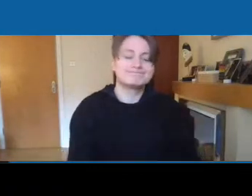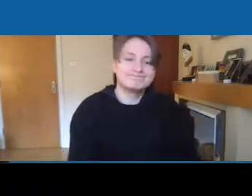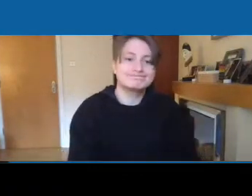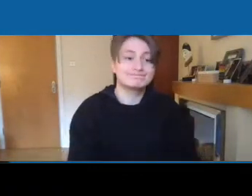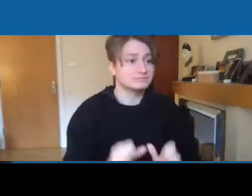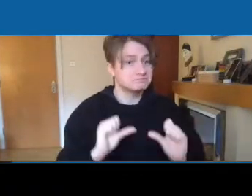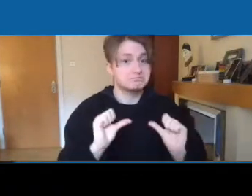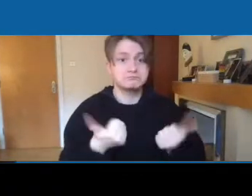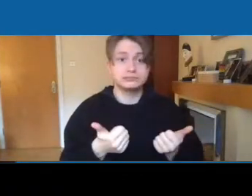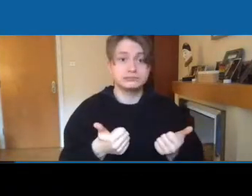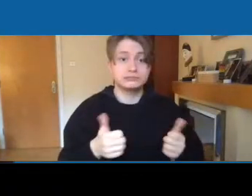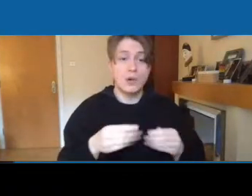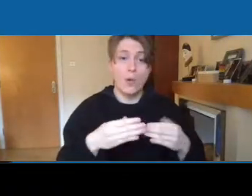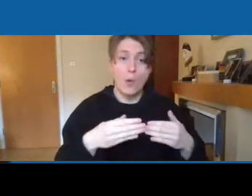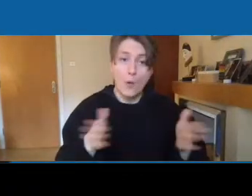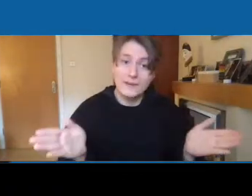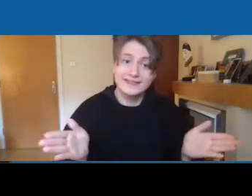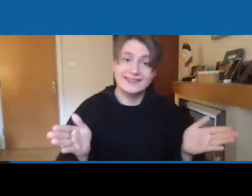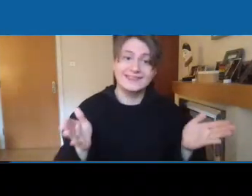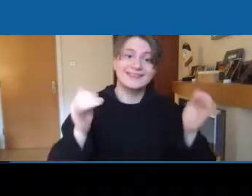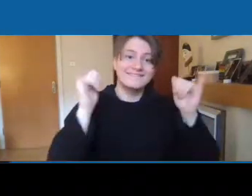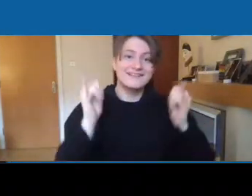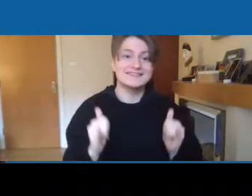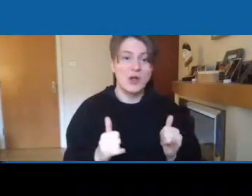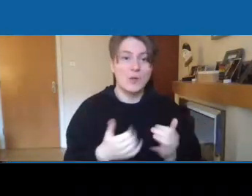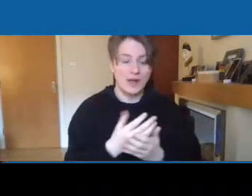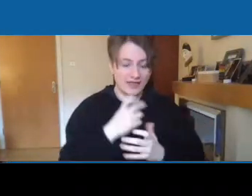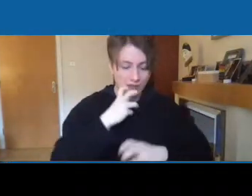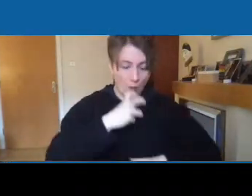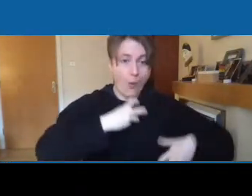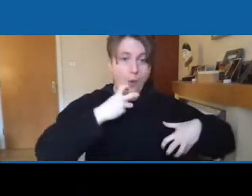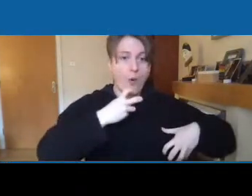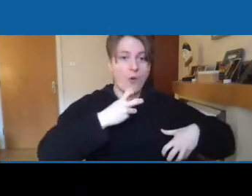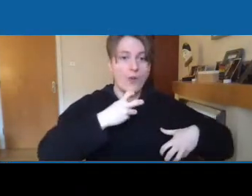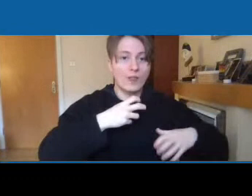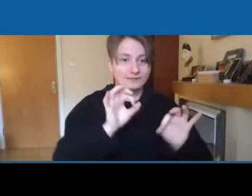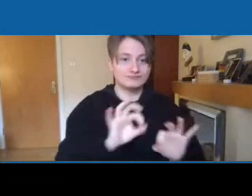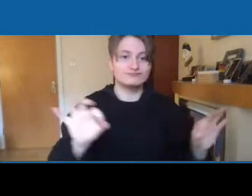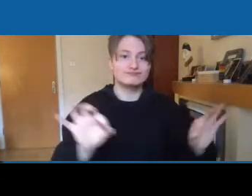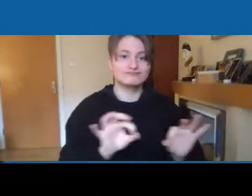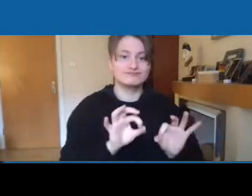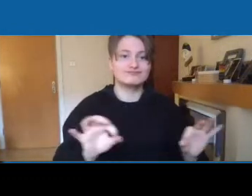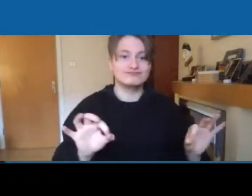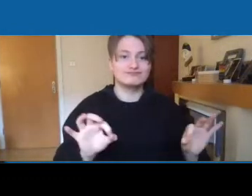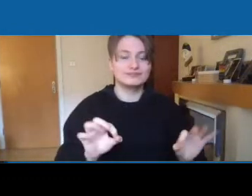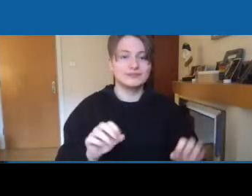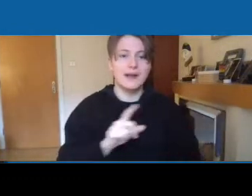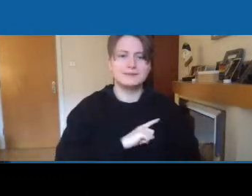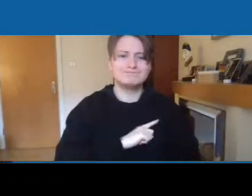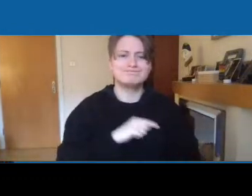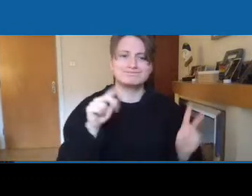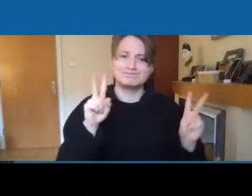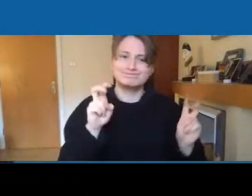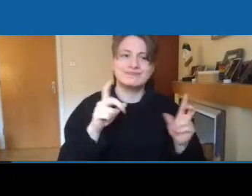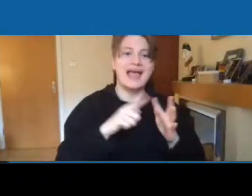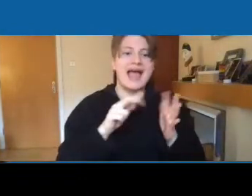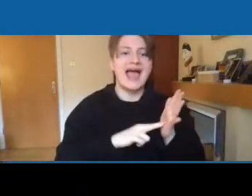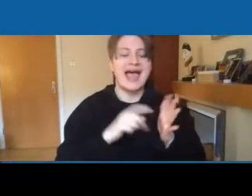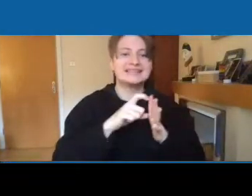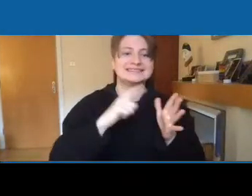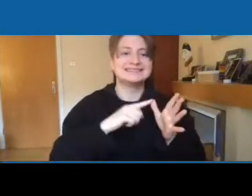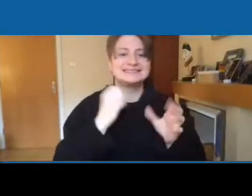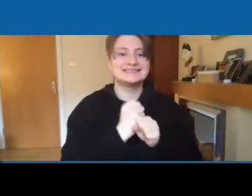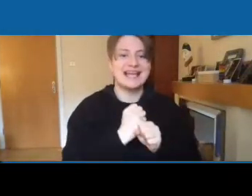this festival with a solo horn recital. The horn is our endangered instrument theme for